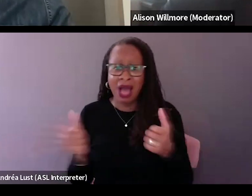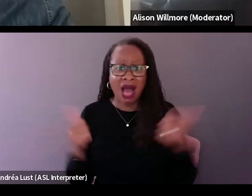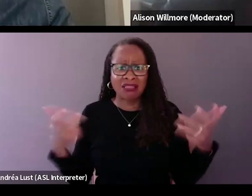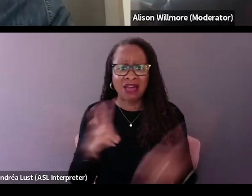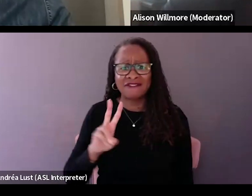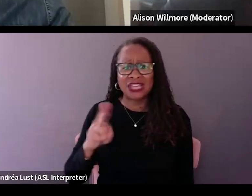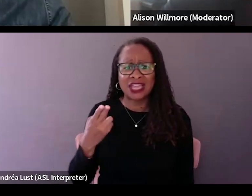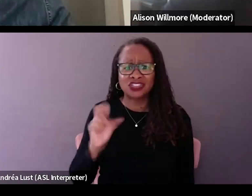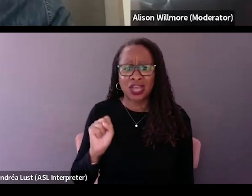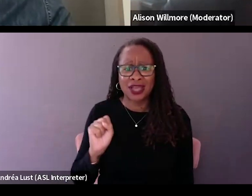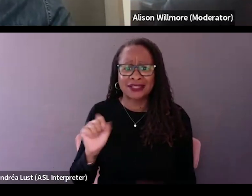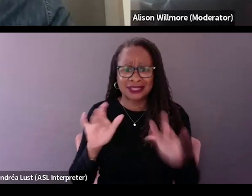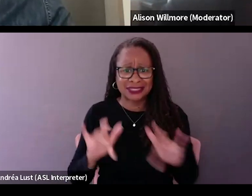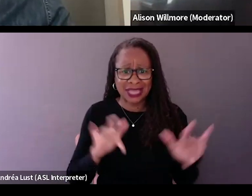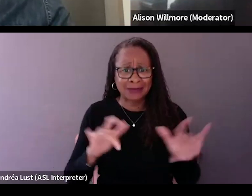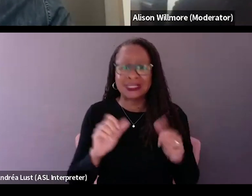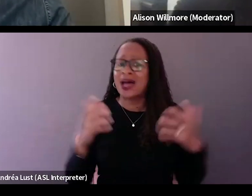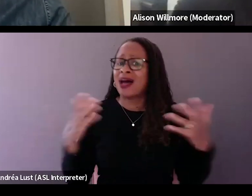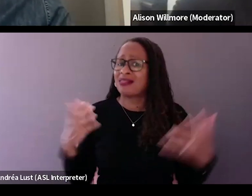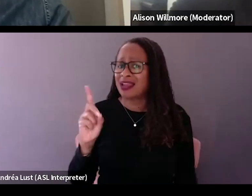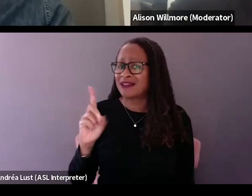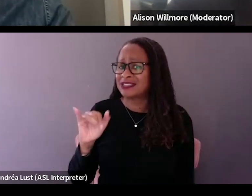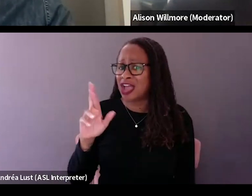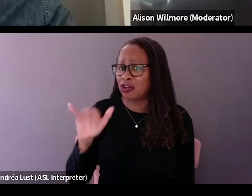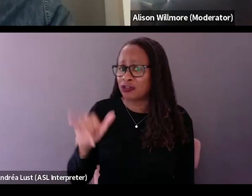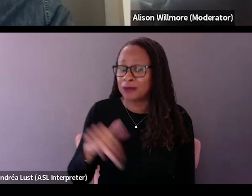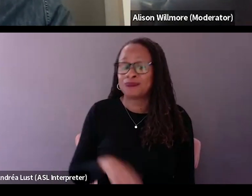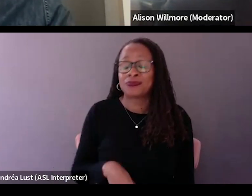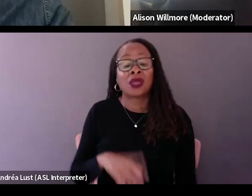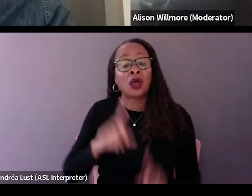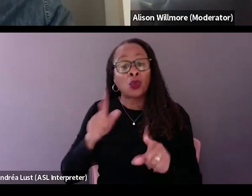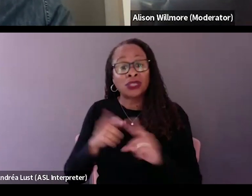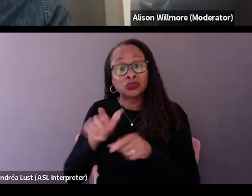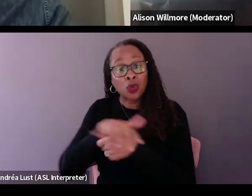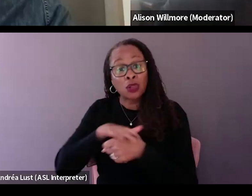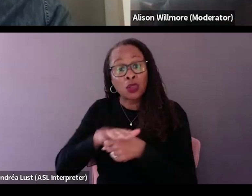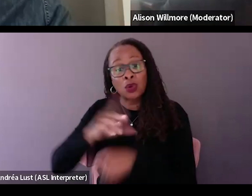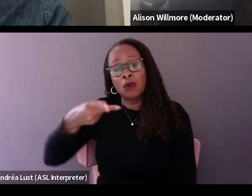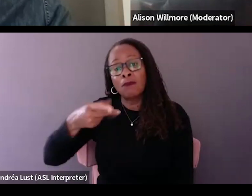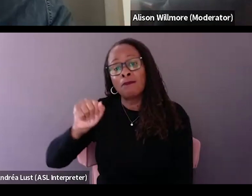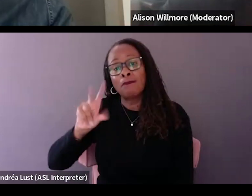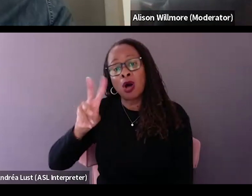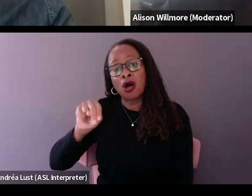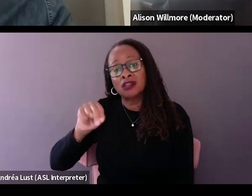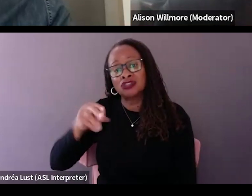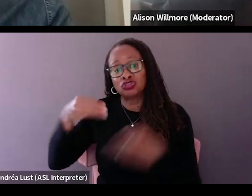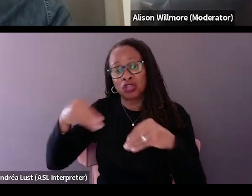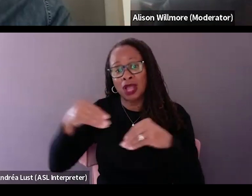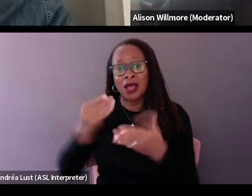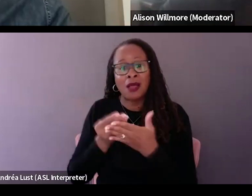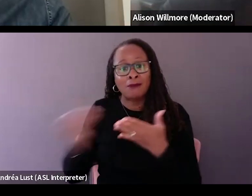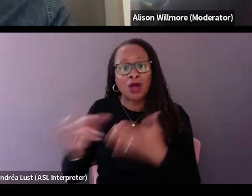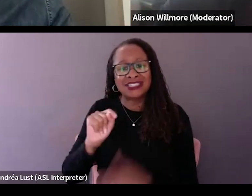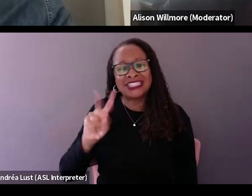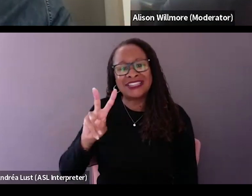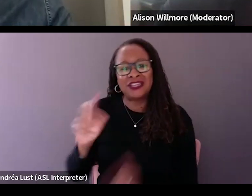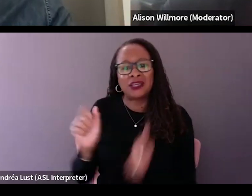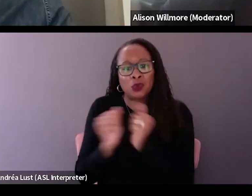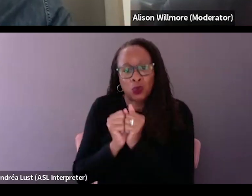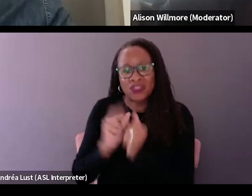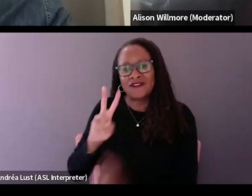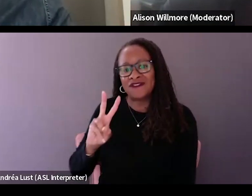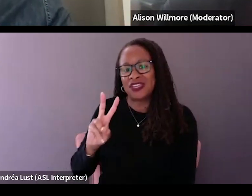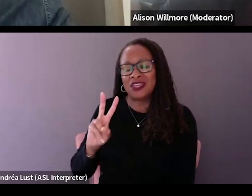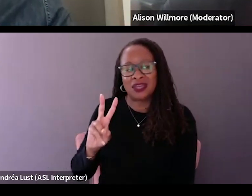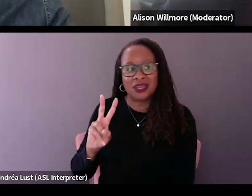pawn shop in her town and bought a TV and VCR because they were mostly VHS tapes. I just brought it down to the ground